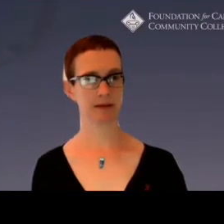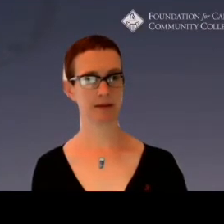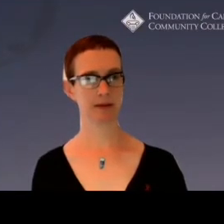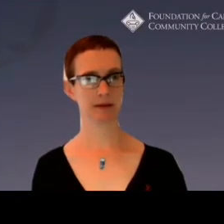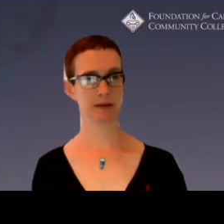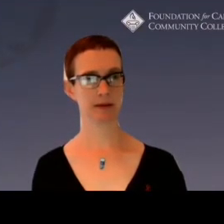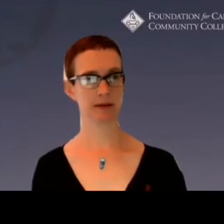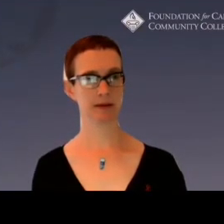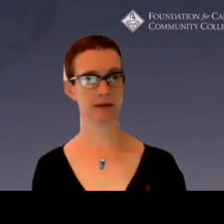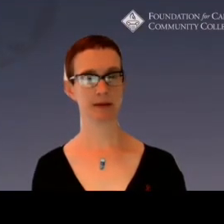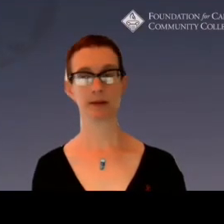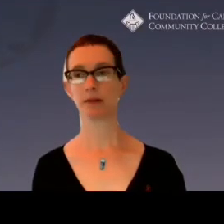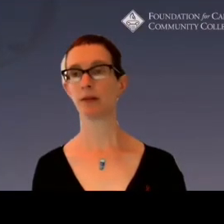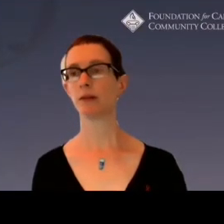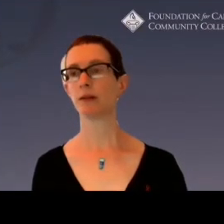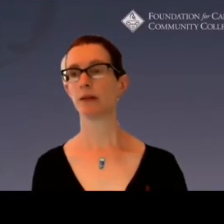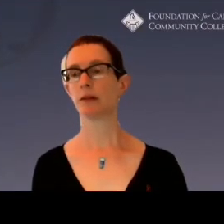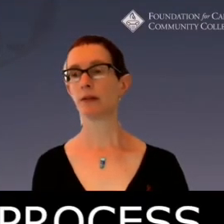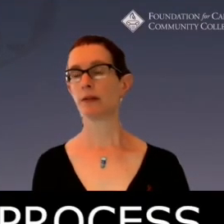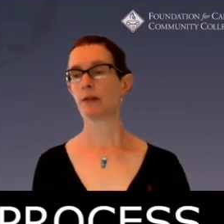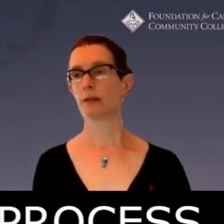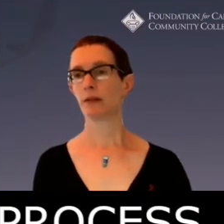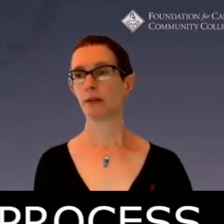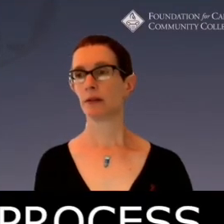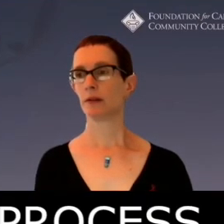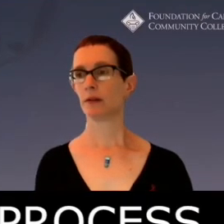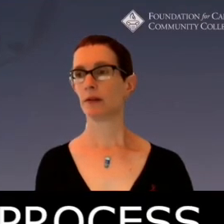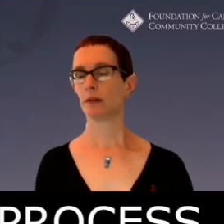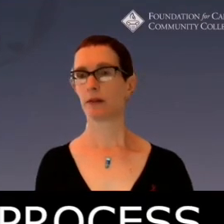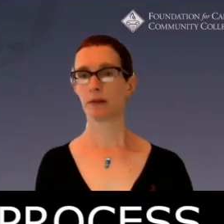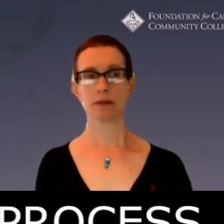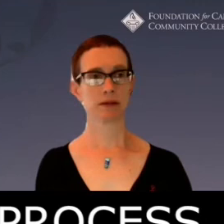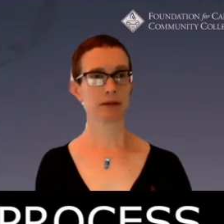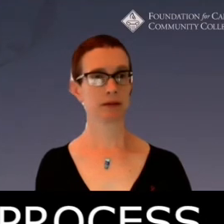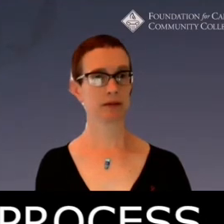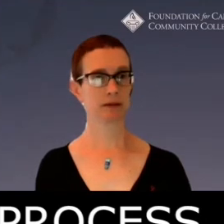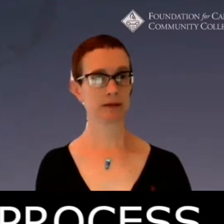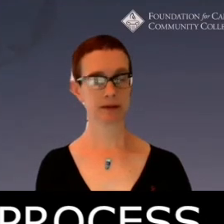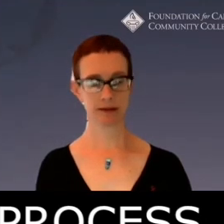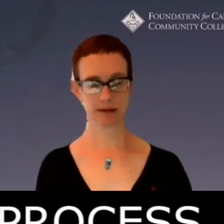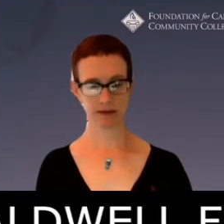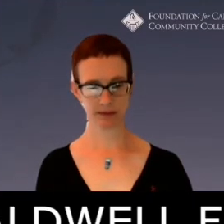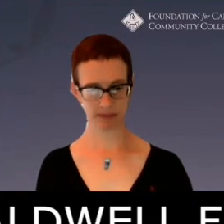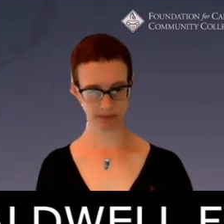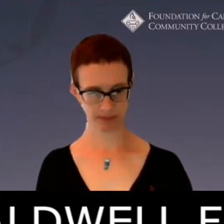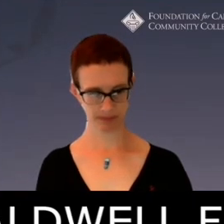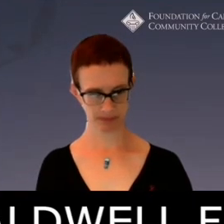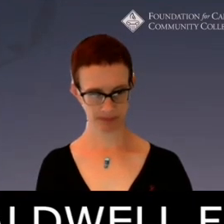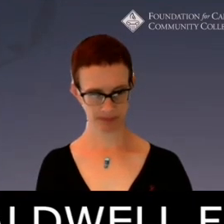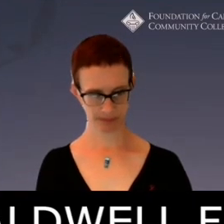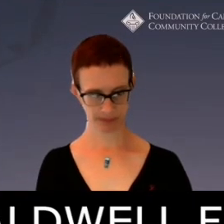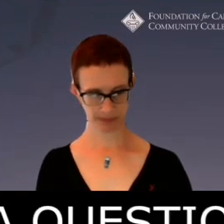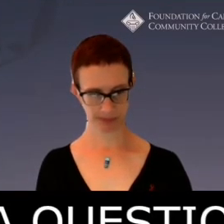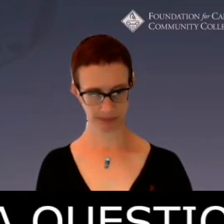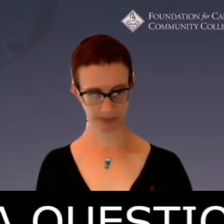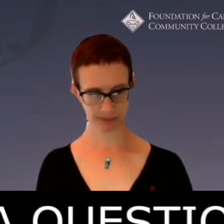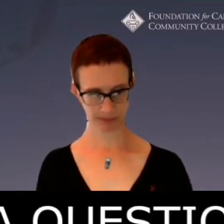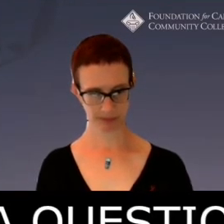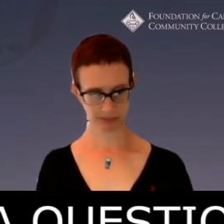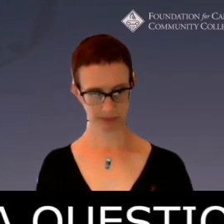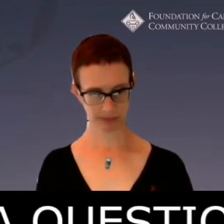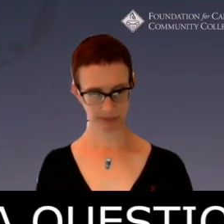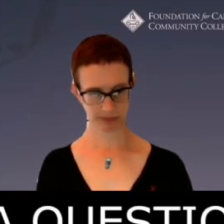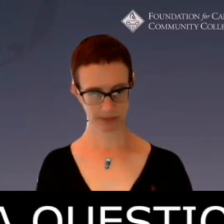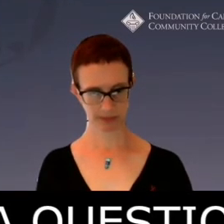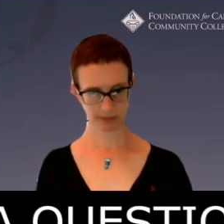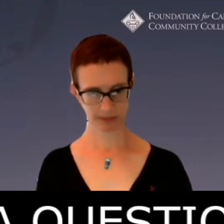through. This is Marie Caldwell from the far north. I do have a question. It sounds like while you